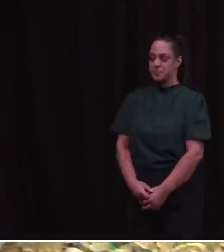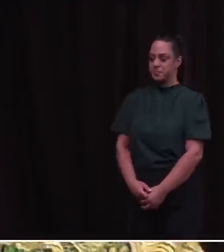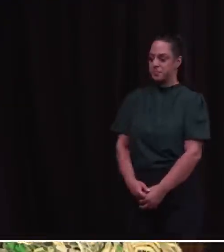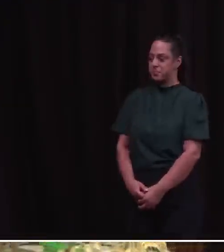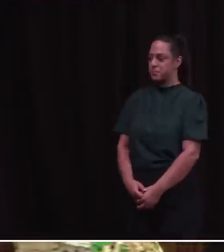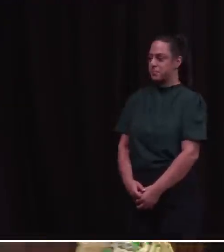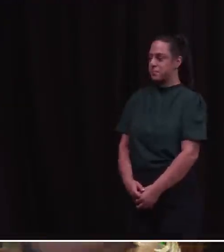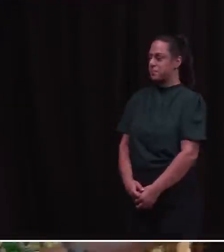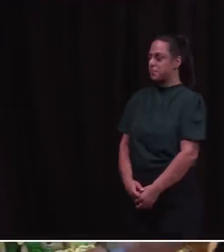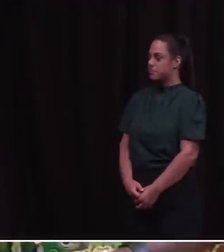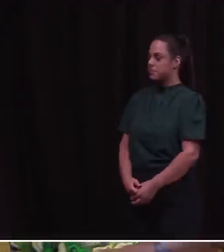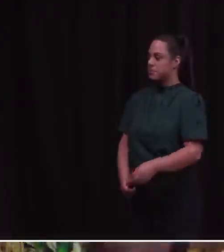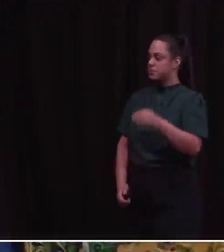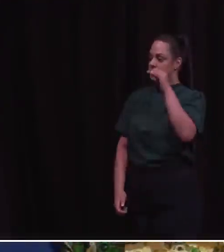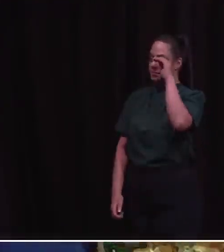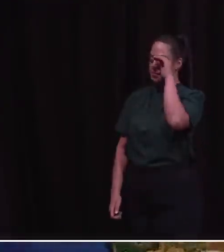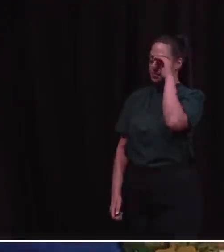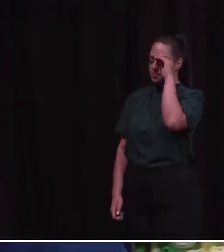Do you want?